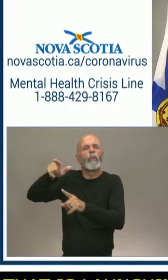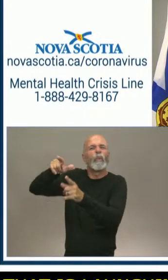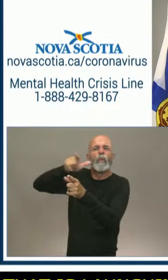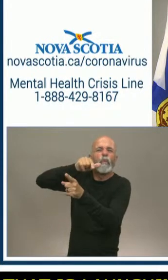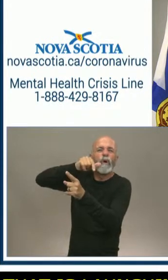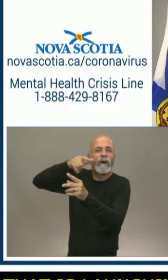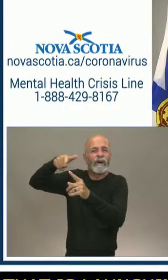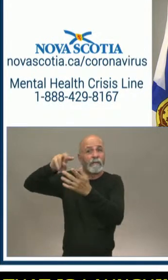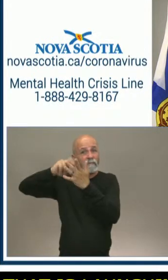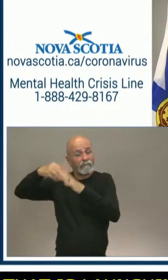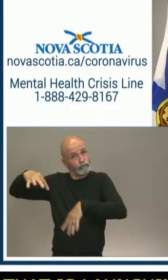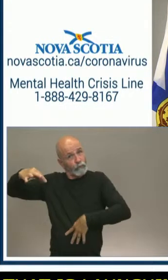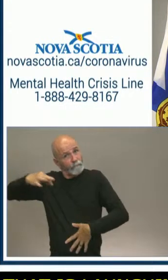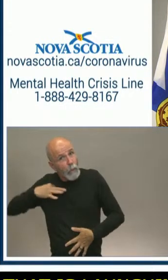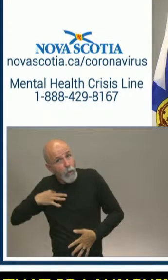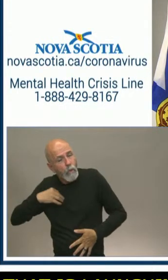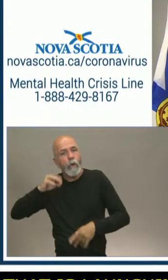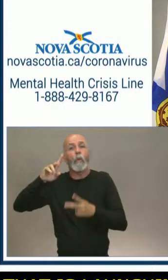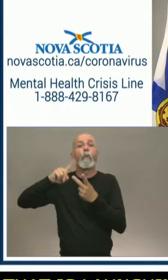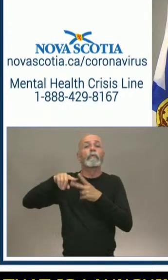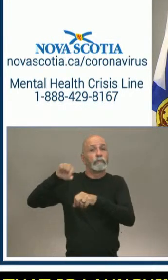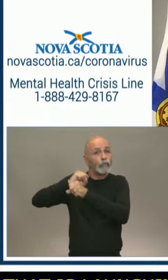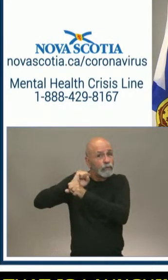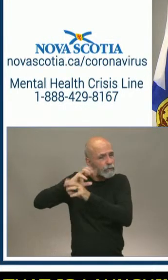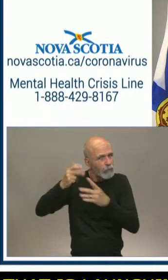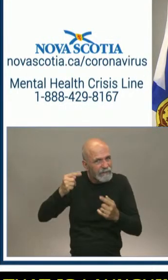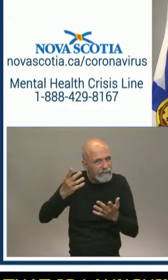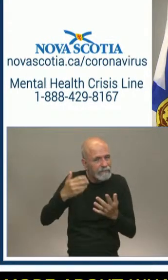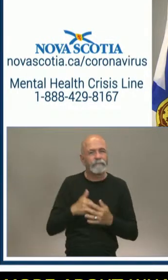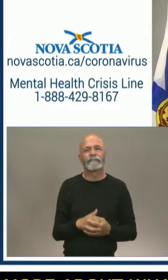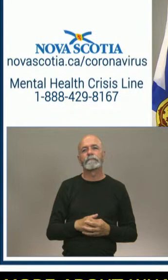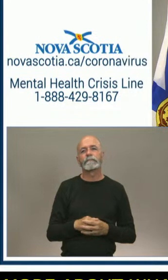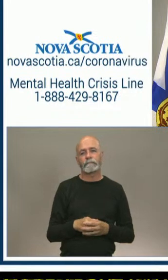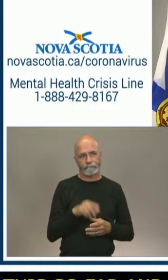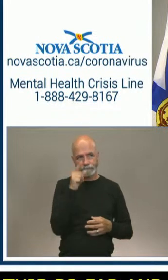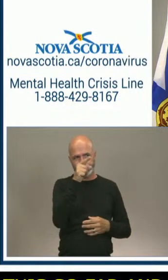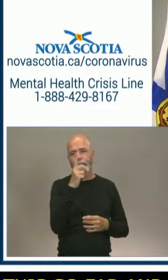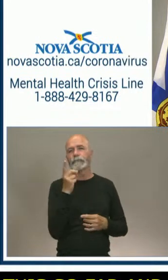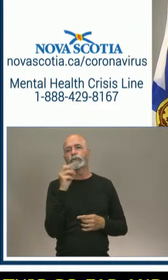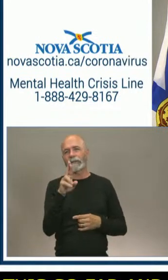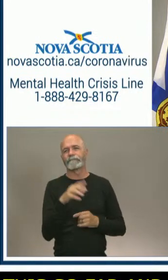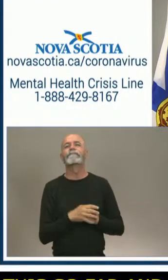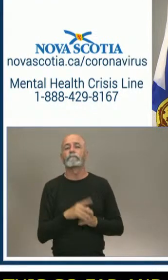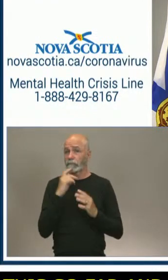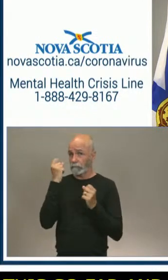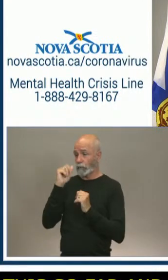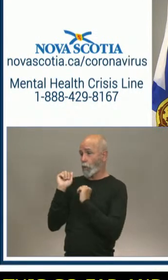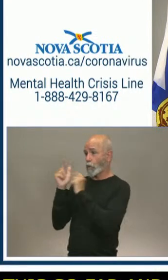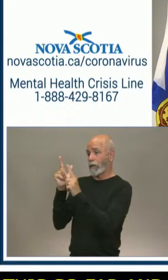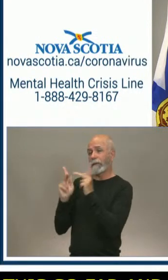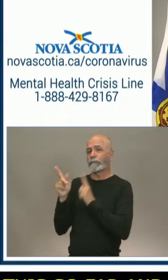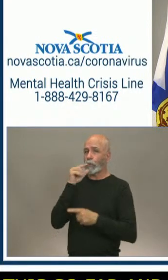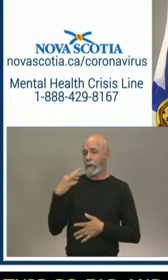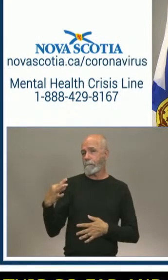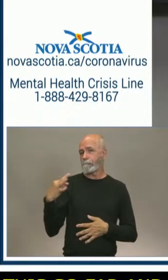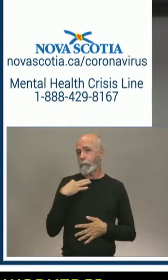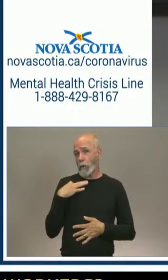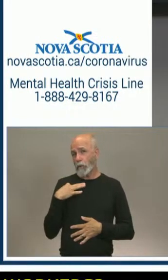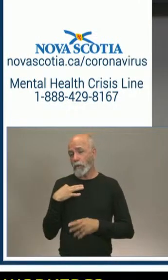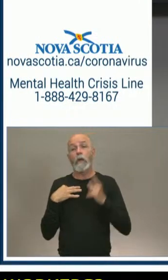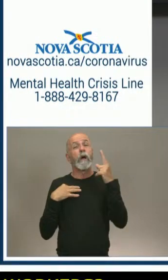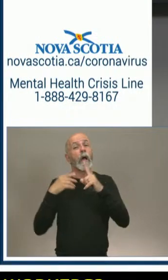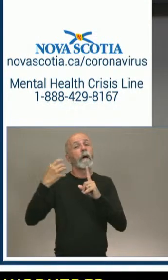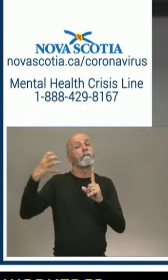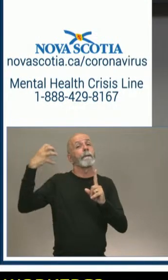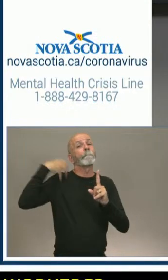voluntary for workers? It's certainly voluntary for the workplaces. It would be up to the employer about whether they